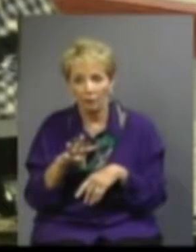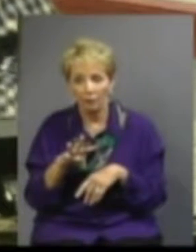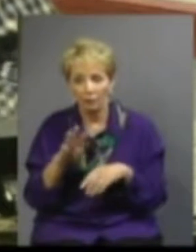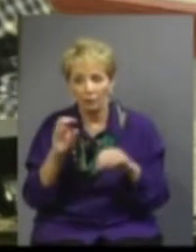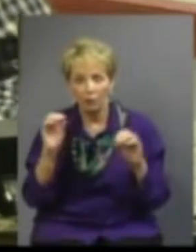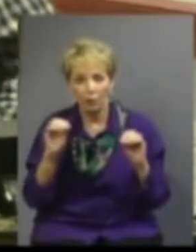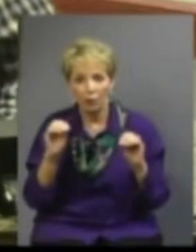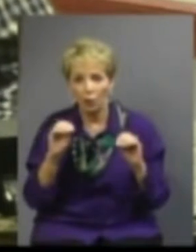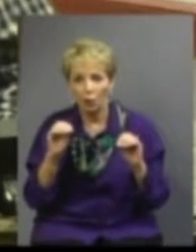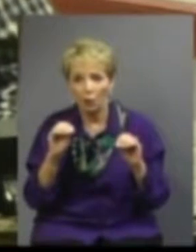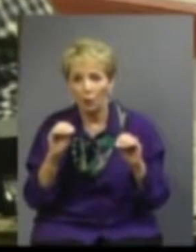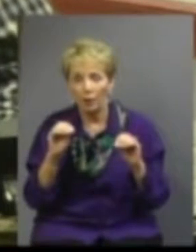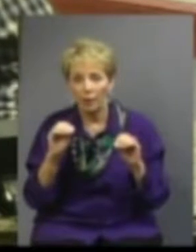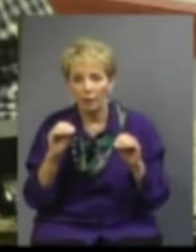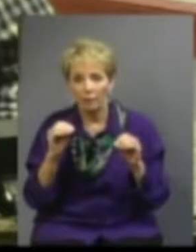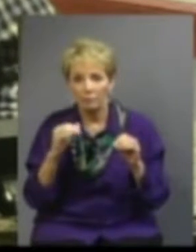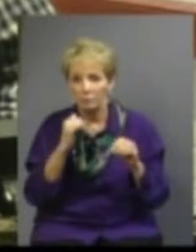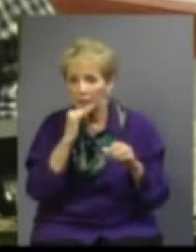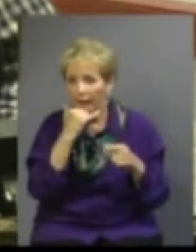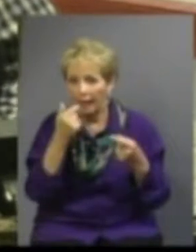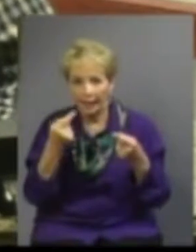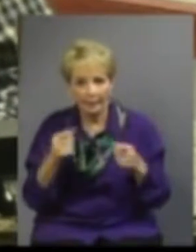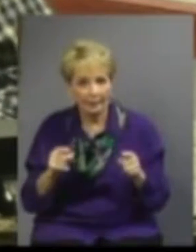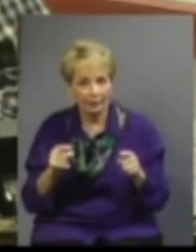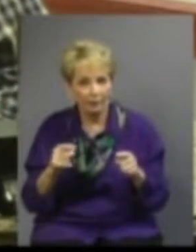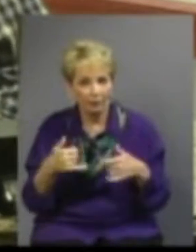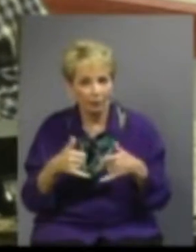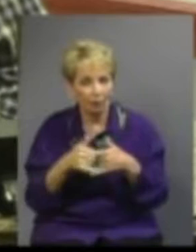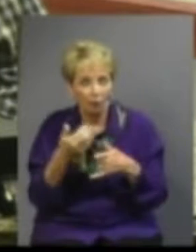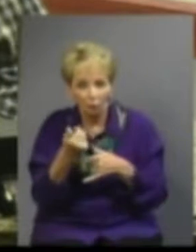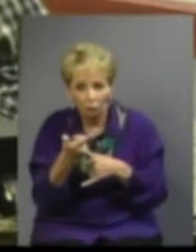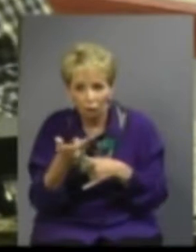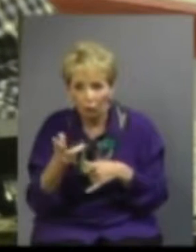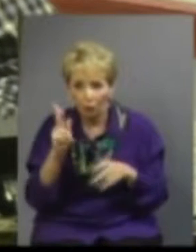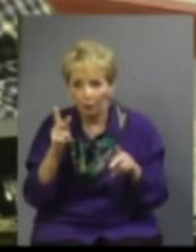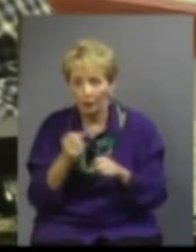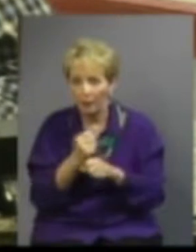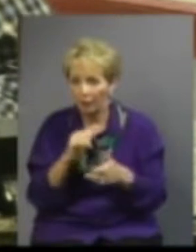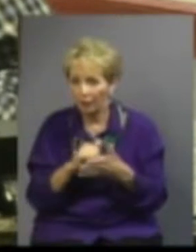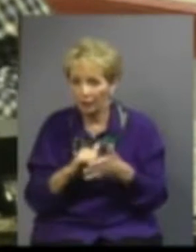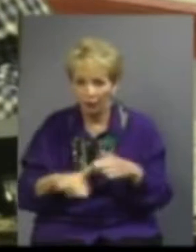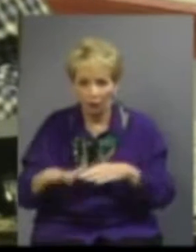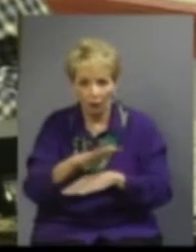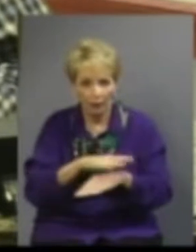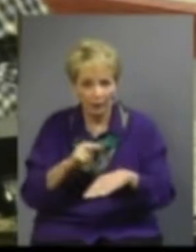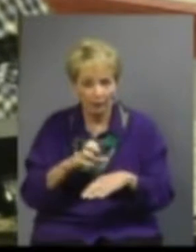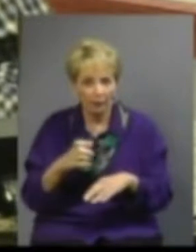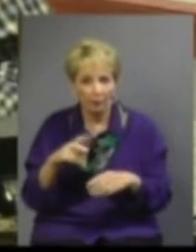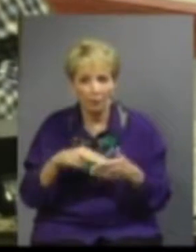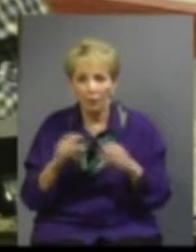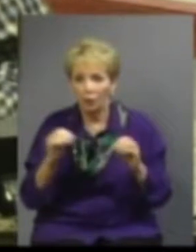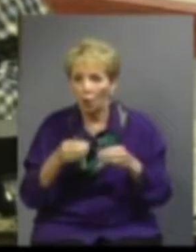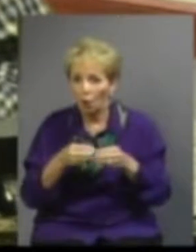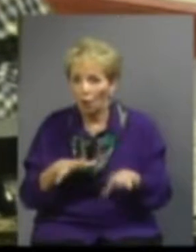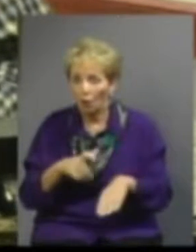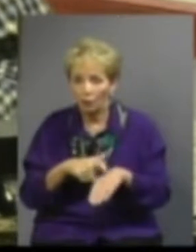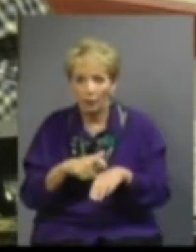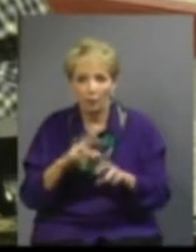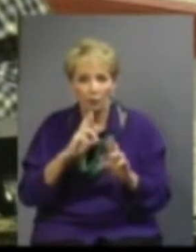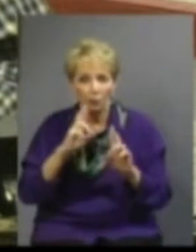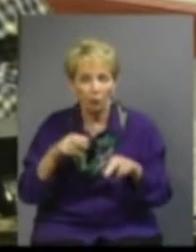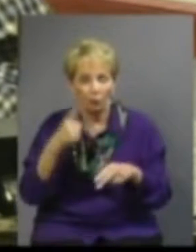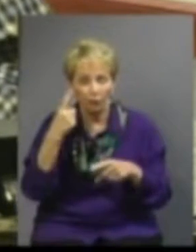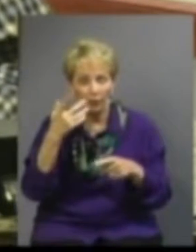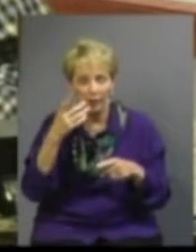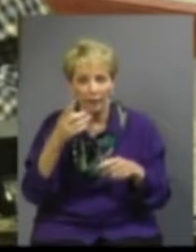Accident Award. It's very few across the state get this. That means that they had no lost time reported accidents for